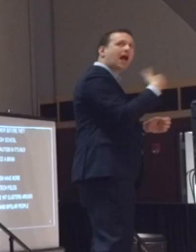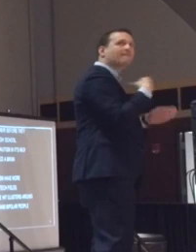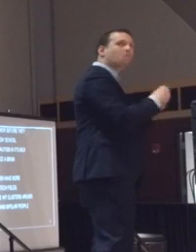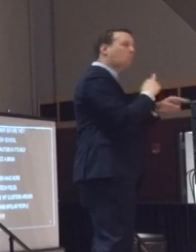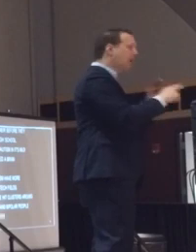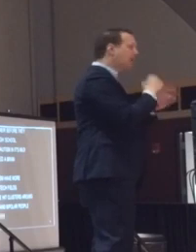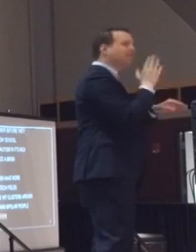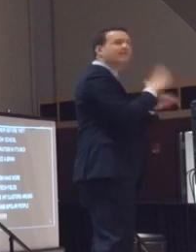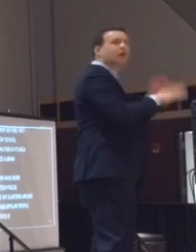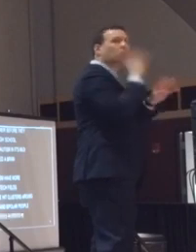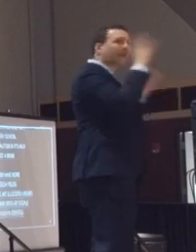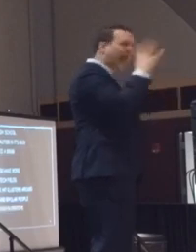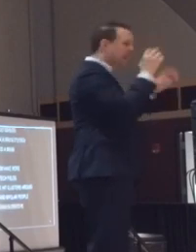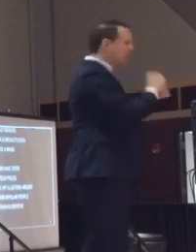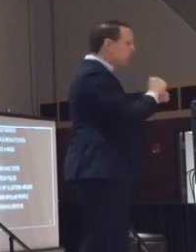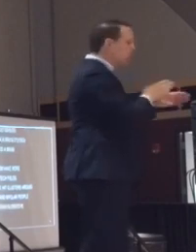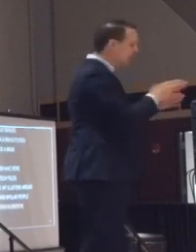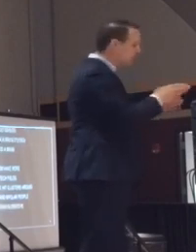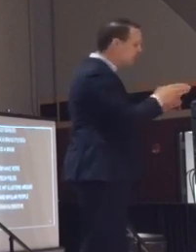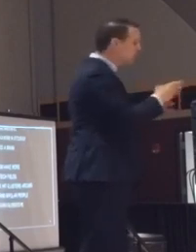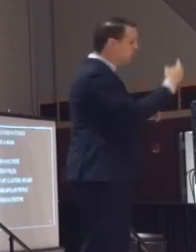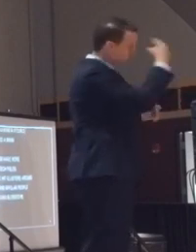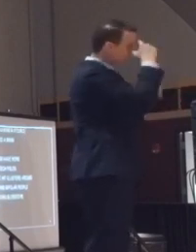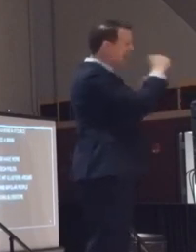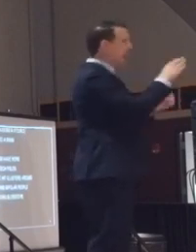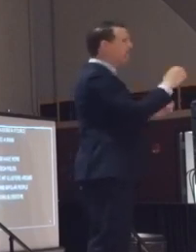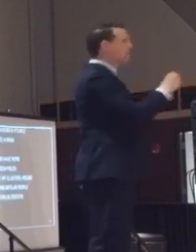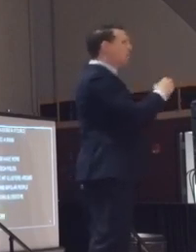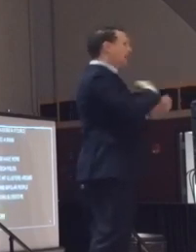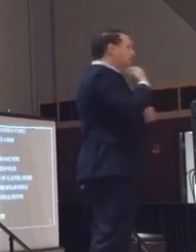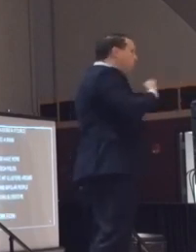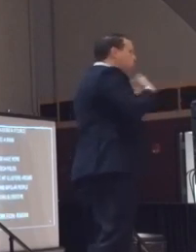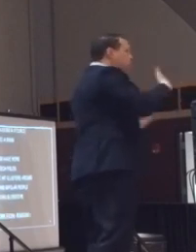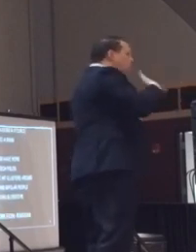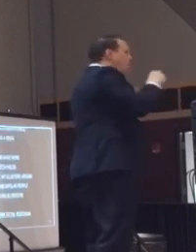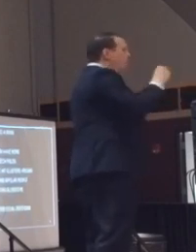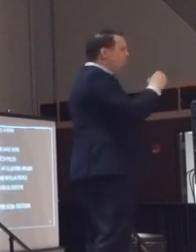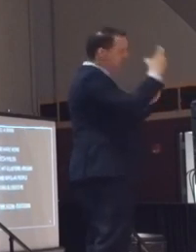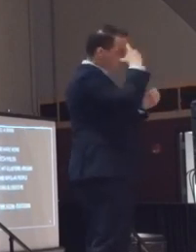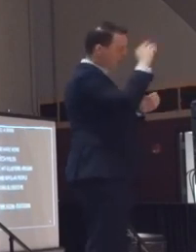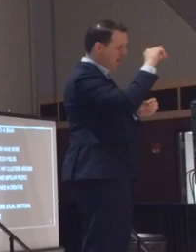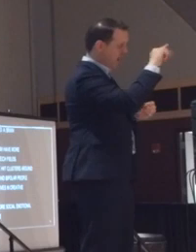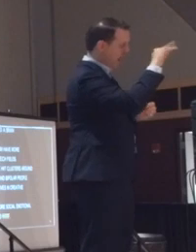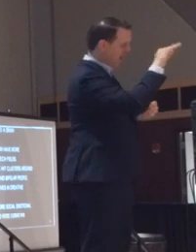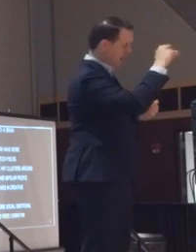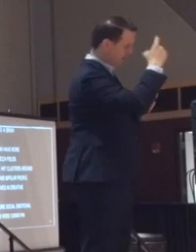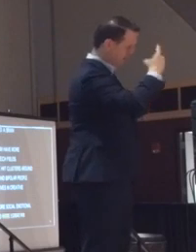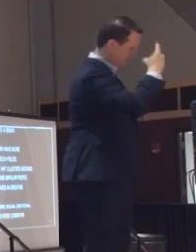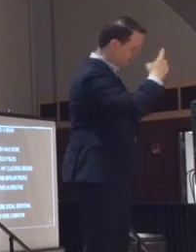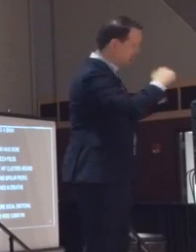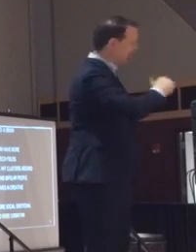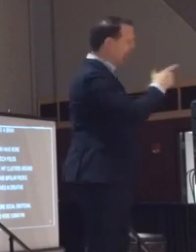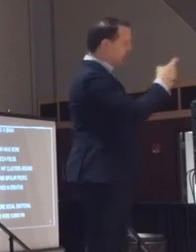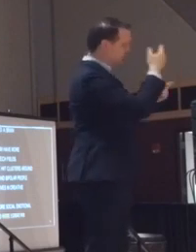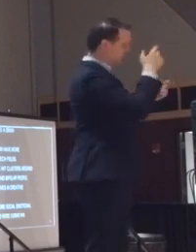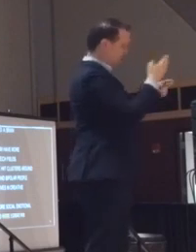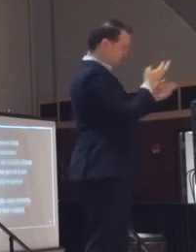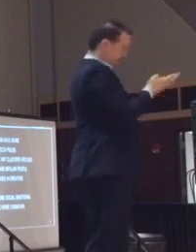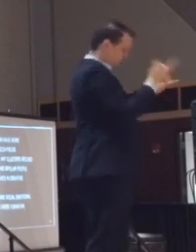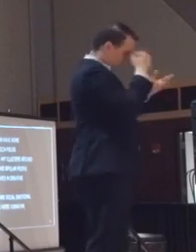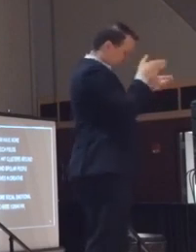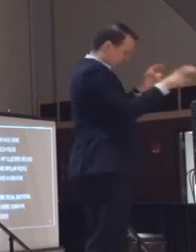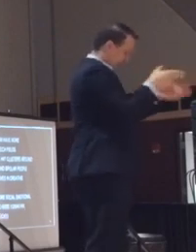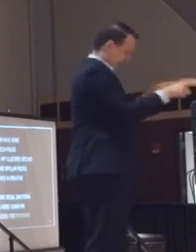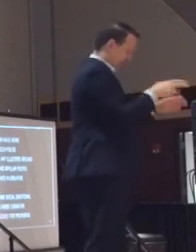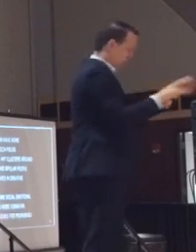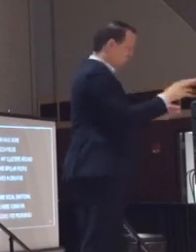can be more social-emotional, or a brain can be more cognitive. It's how you allocate the resources in the